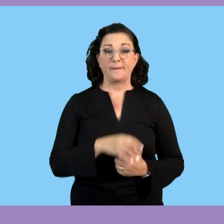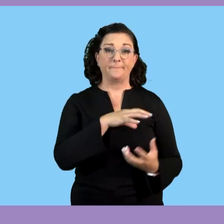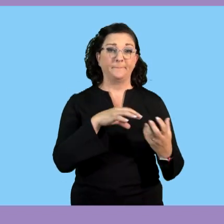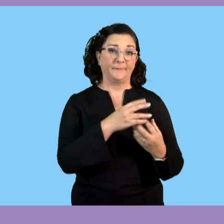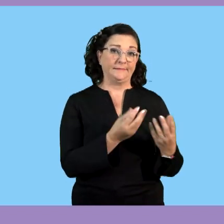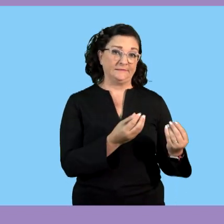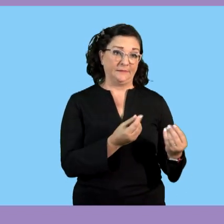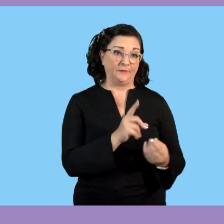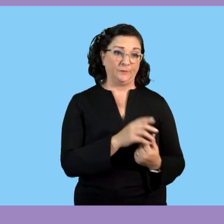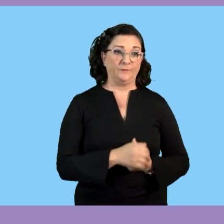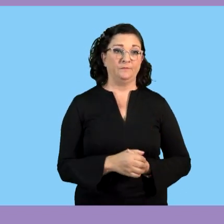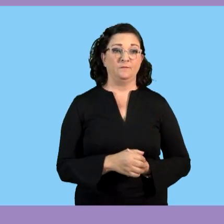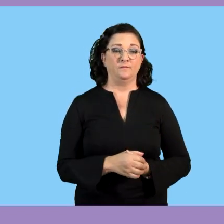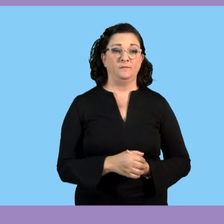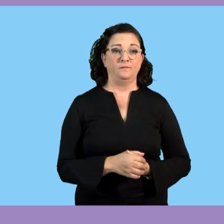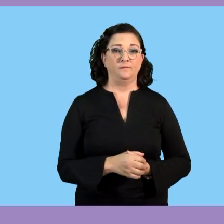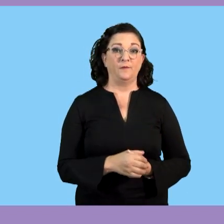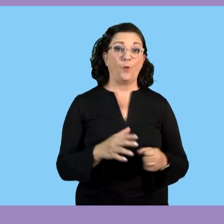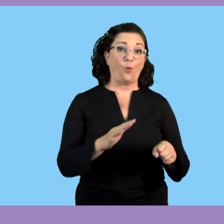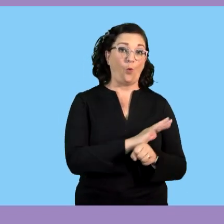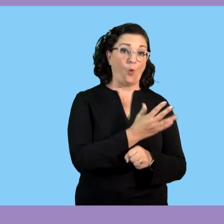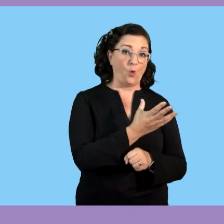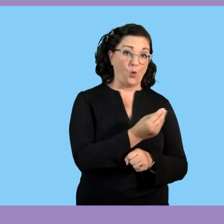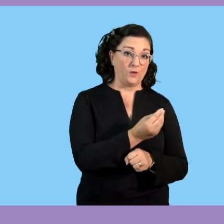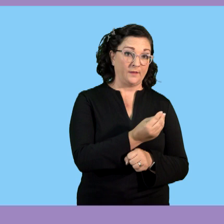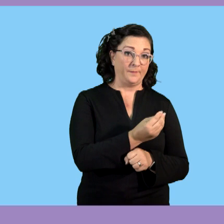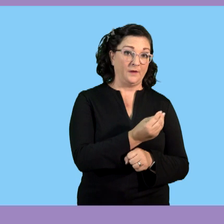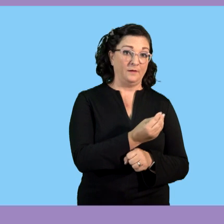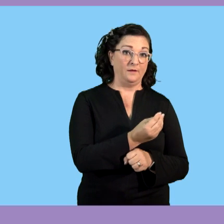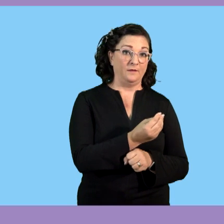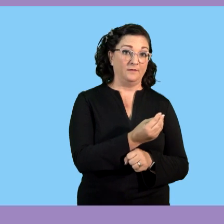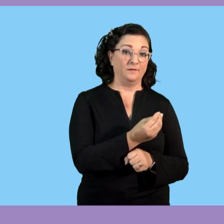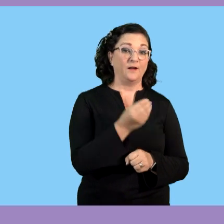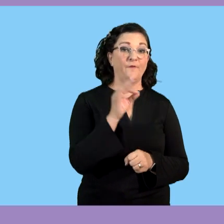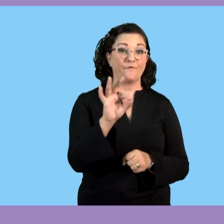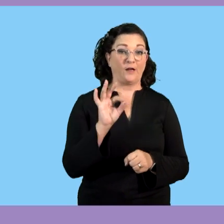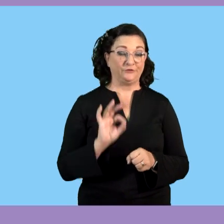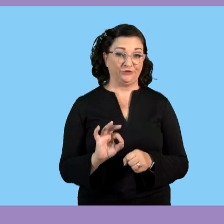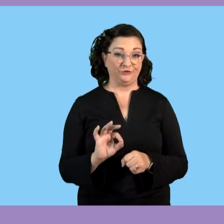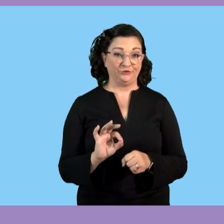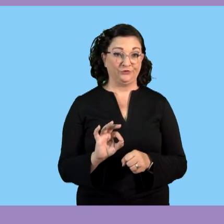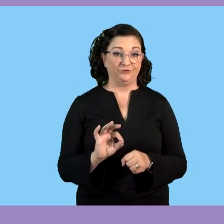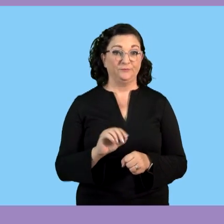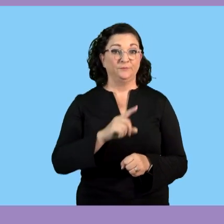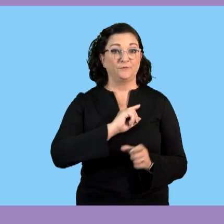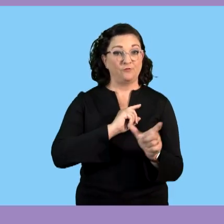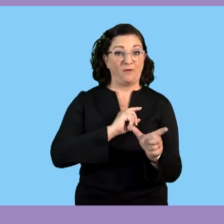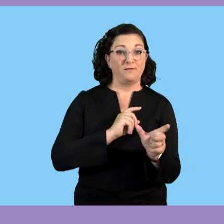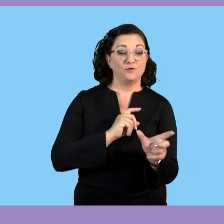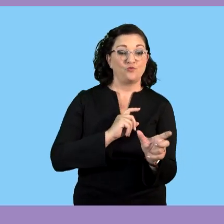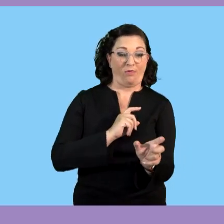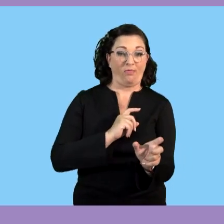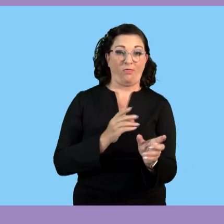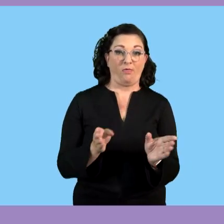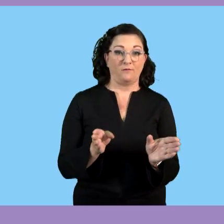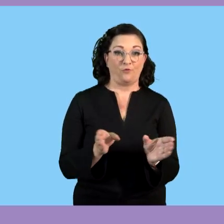A mixed number is a number consisting of a whole number part and a proper fraction part. So